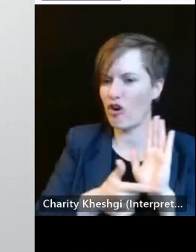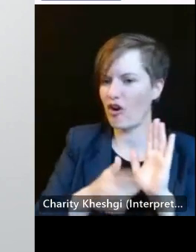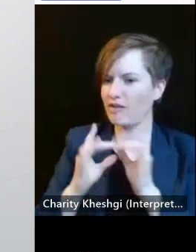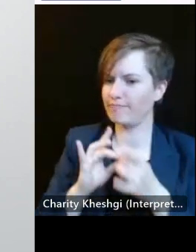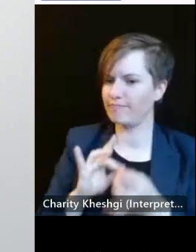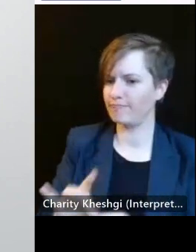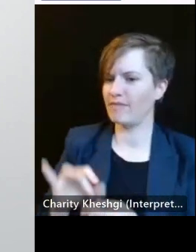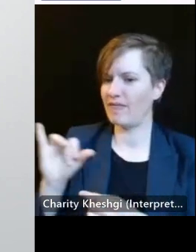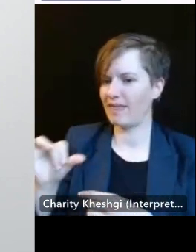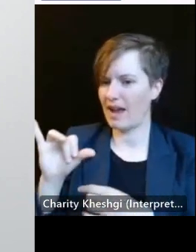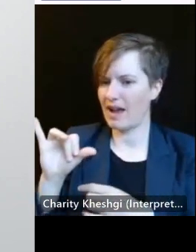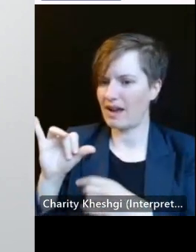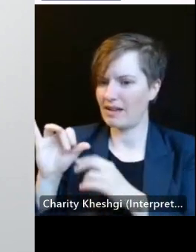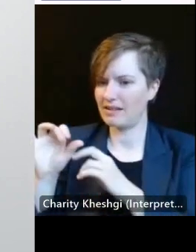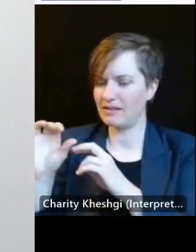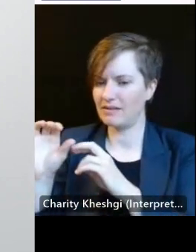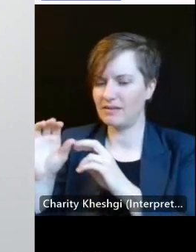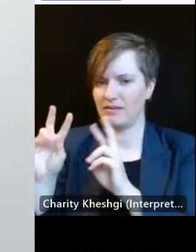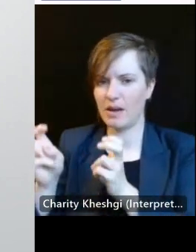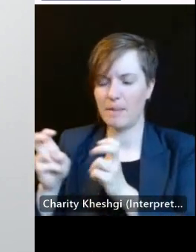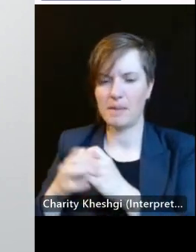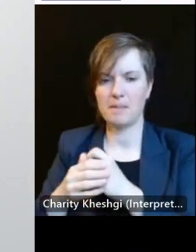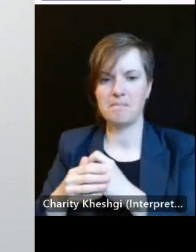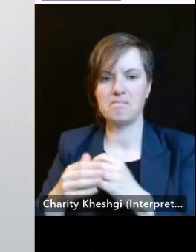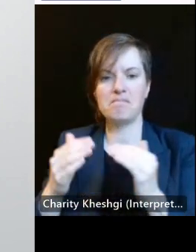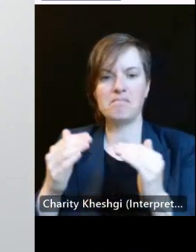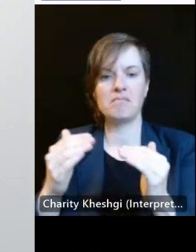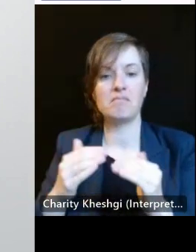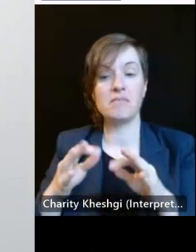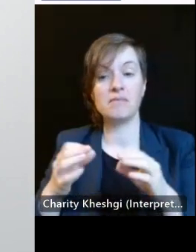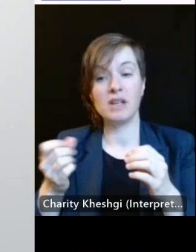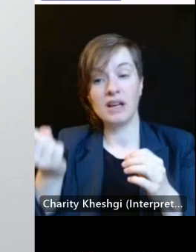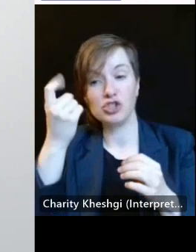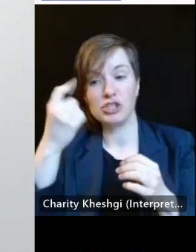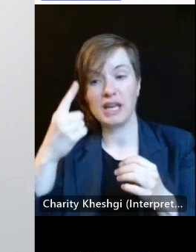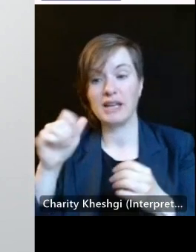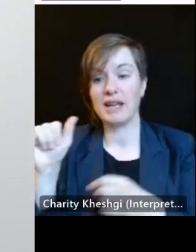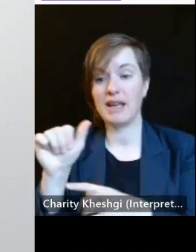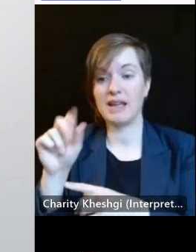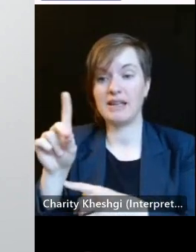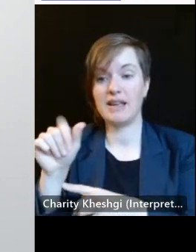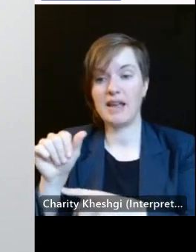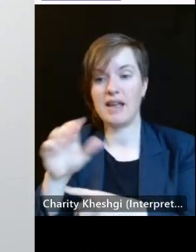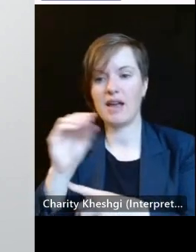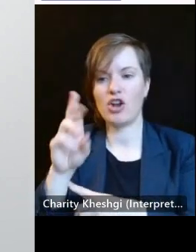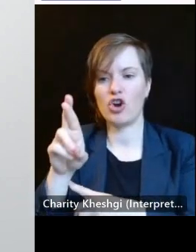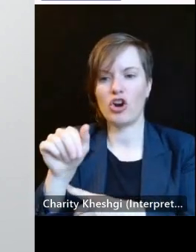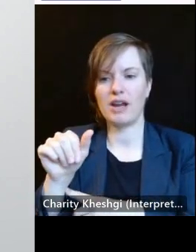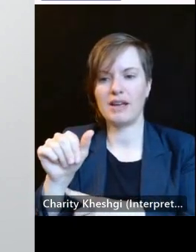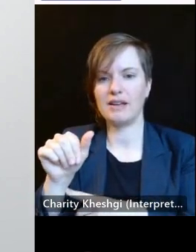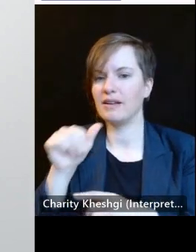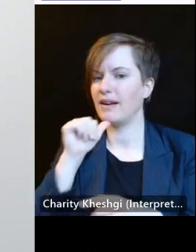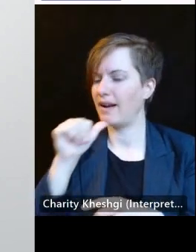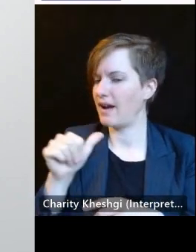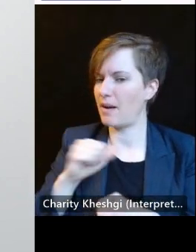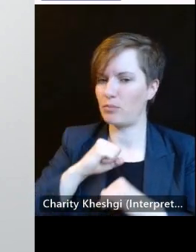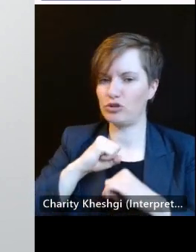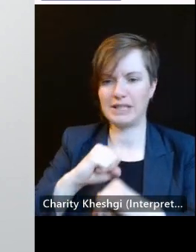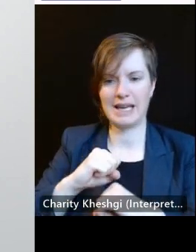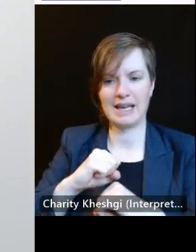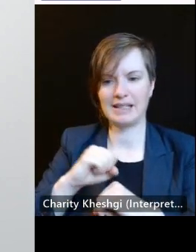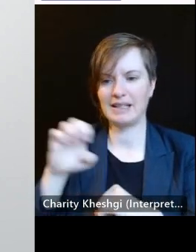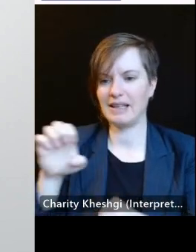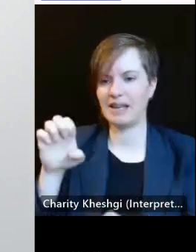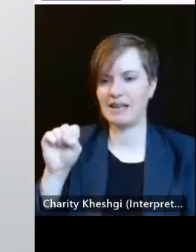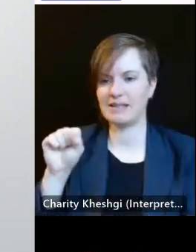know that the ADA and the RA do not protect ESAs or emotional support animals.